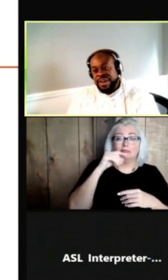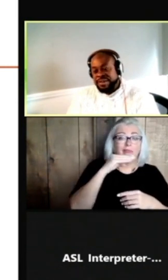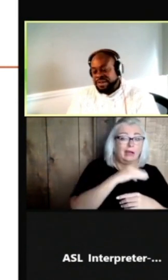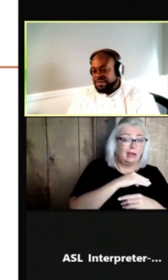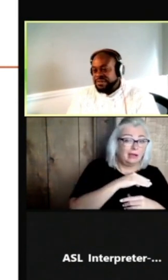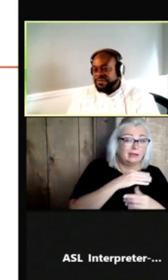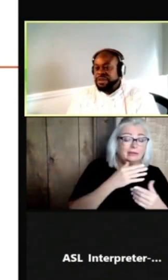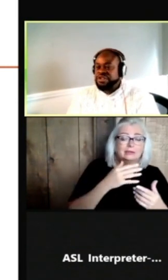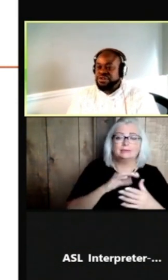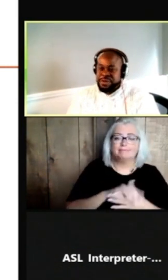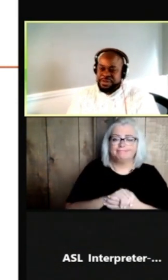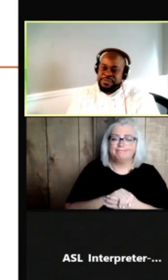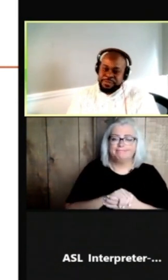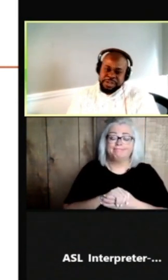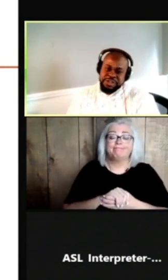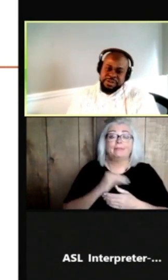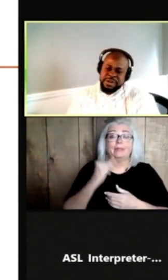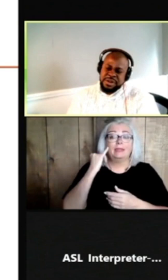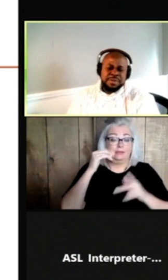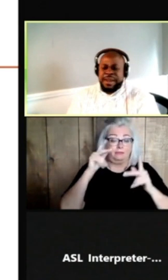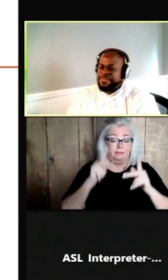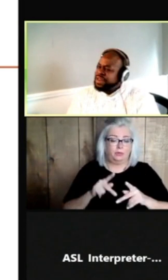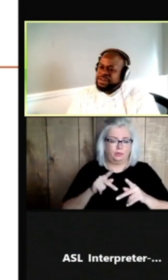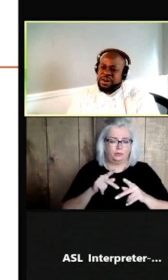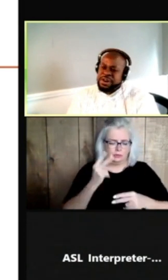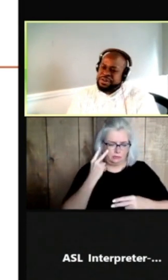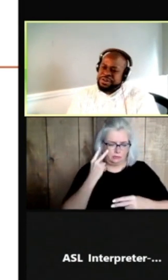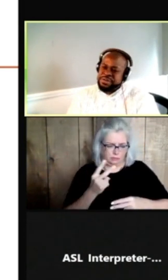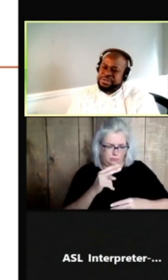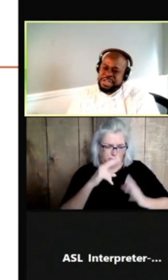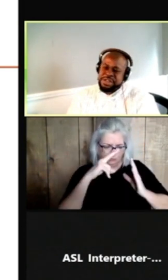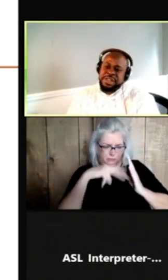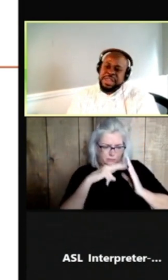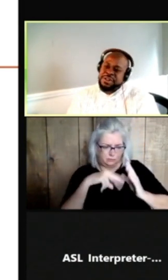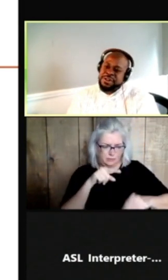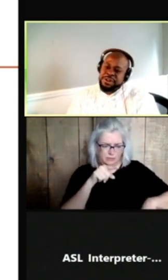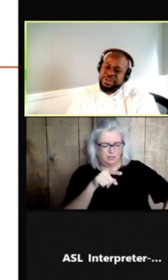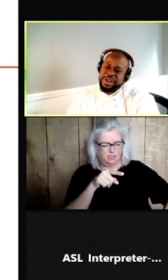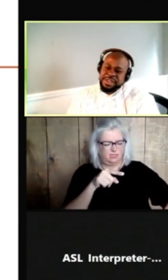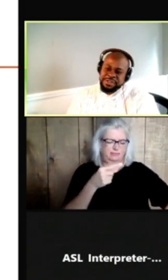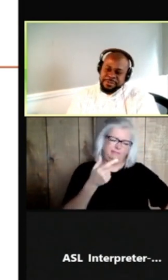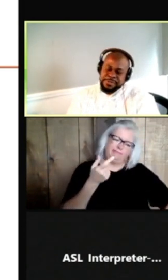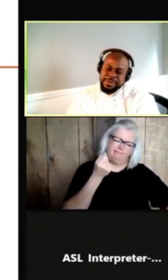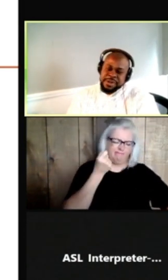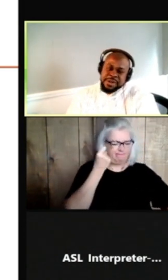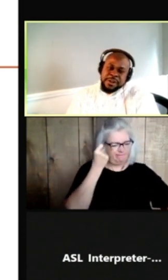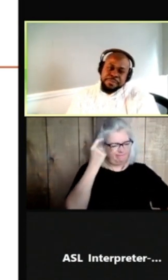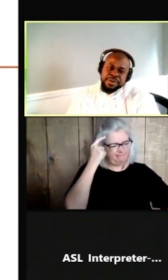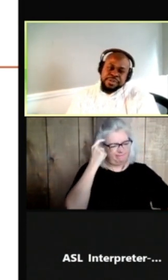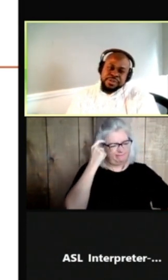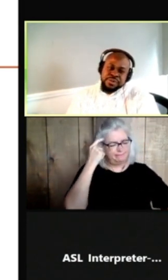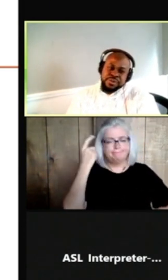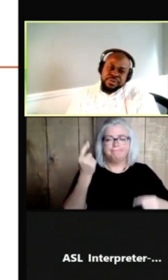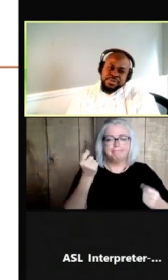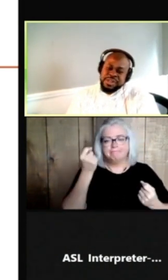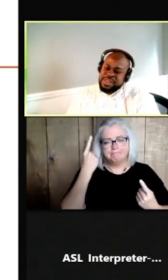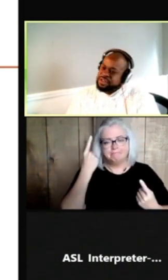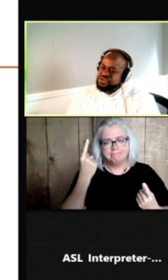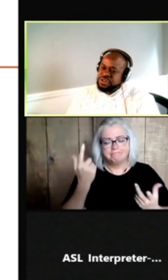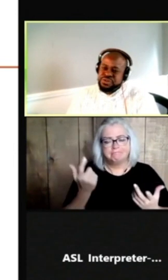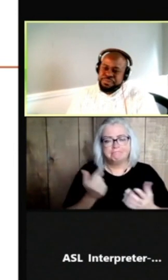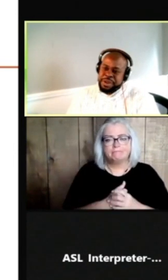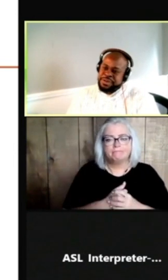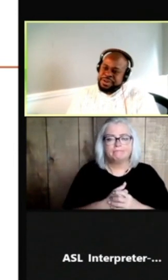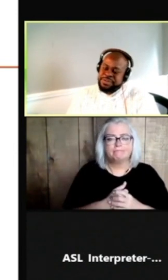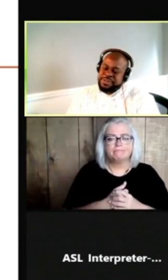who is fed disinformation or misinformation might find it harder to get to the outcome they're trying to get to. A person who's